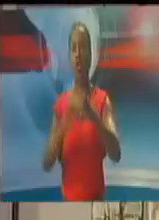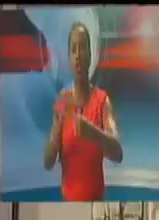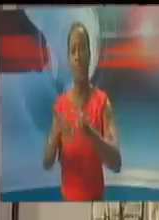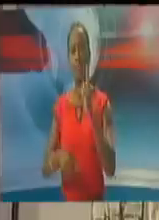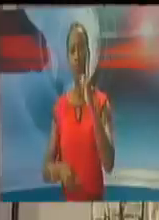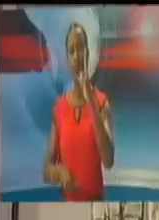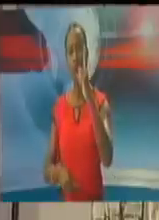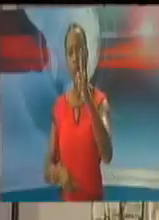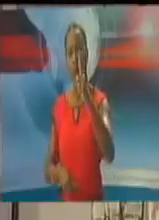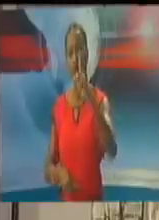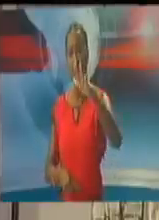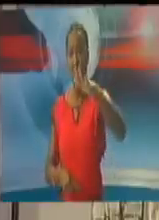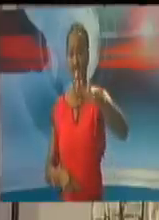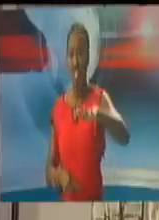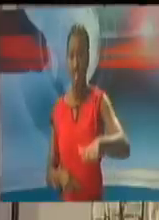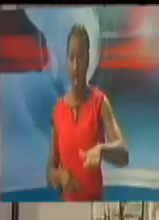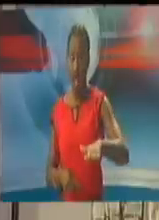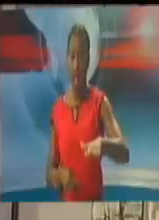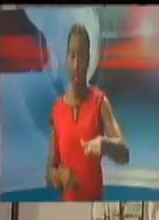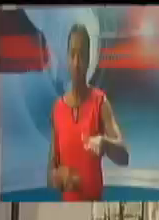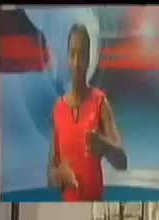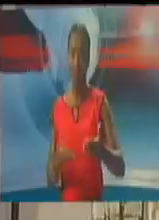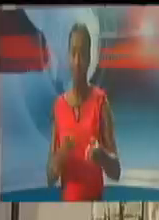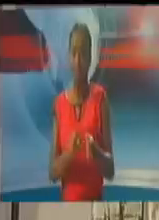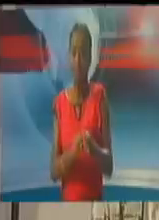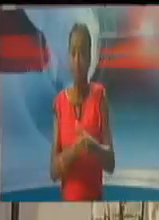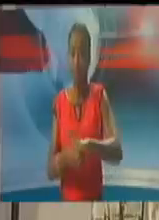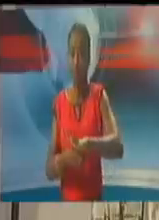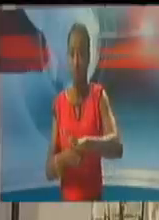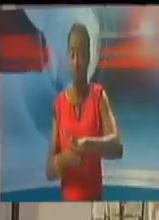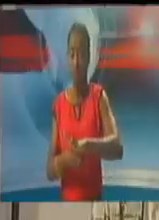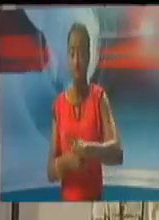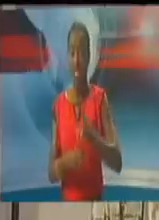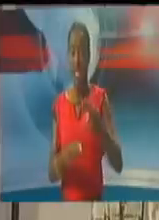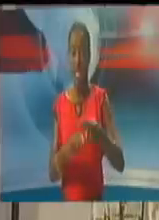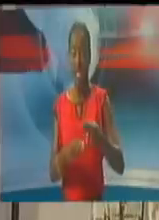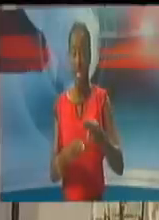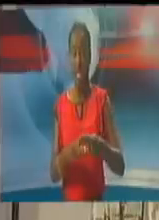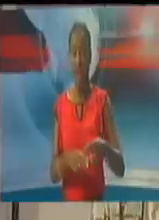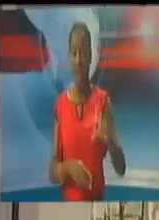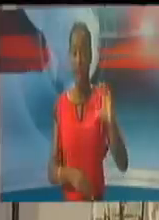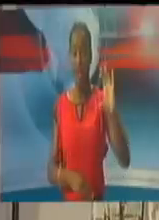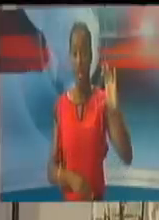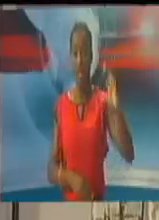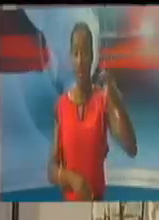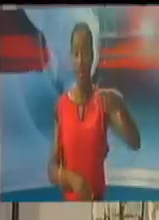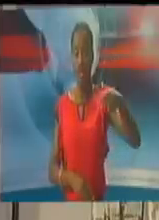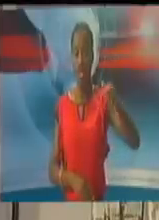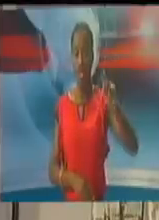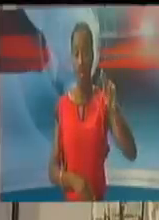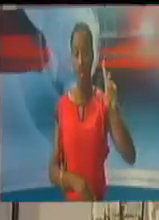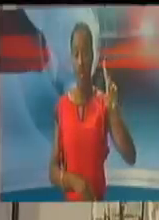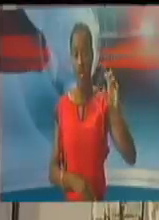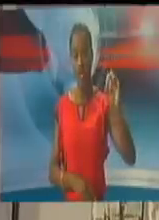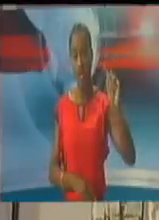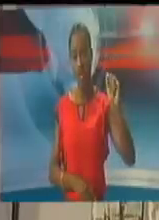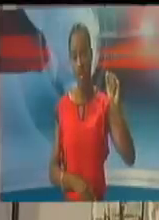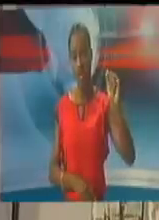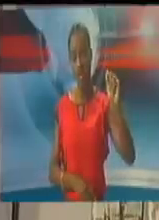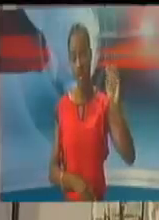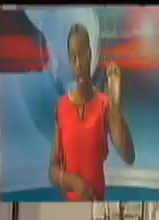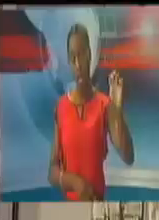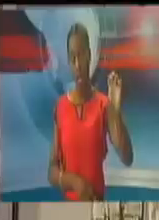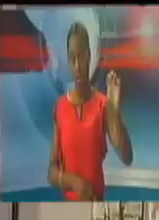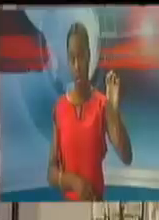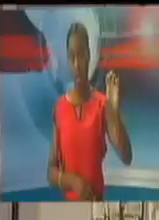and possibly COVID. The name Charlotte Figge is one that should be known, especially for those